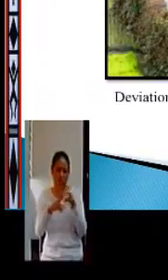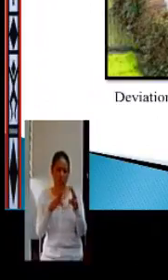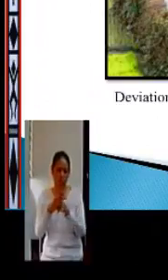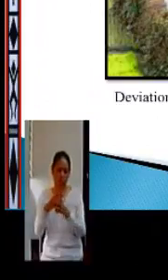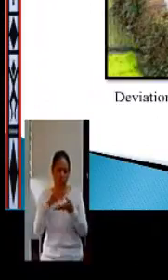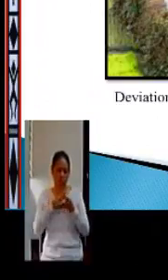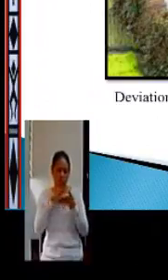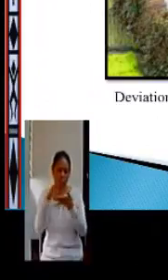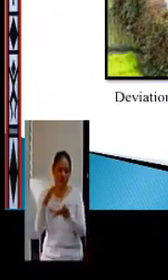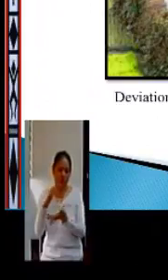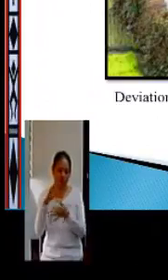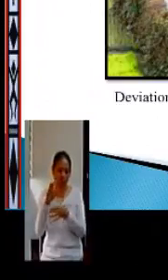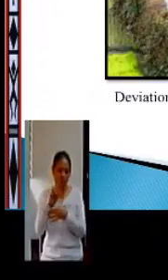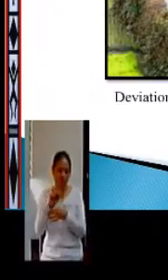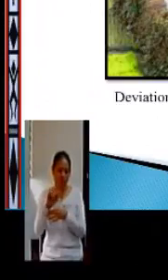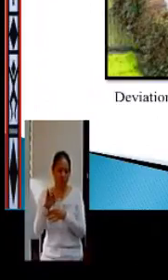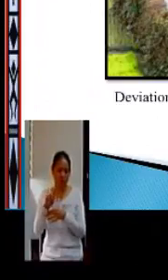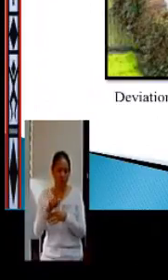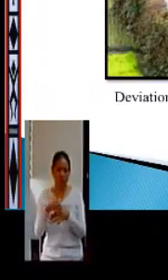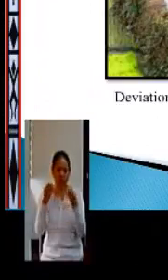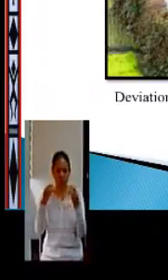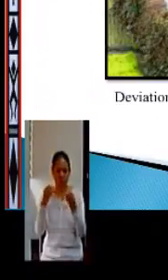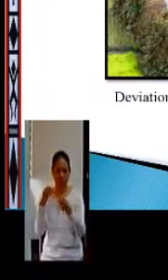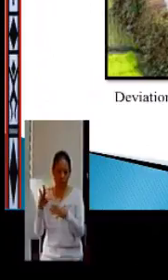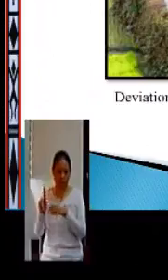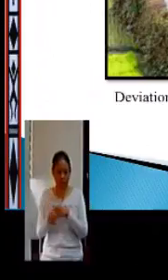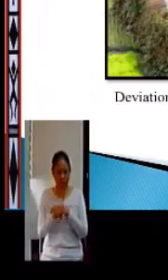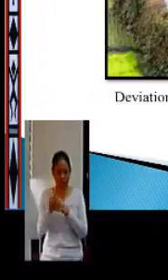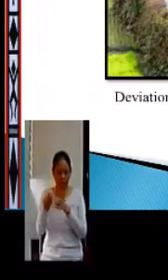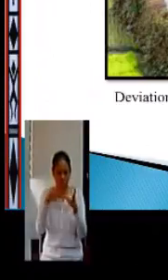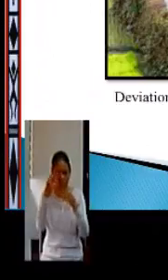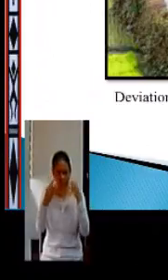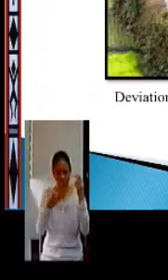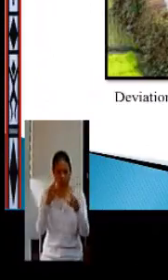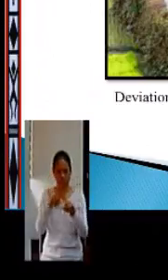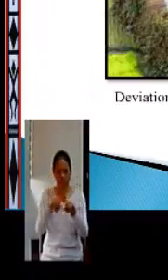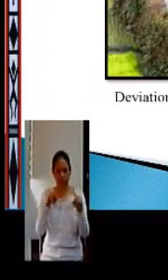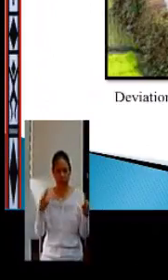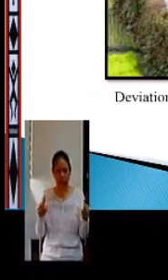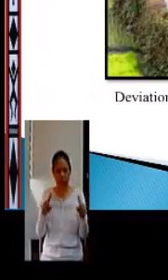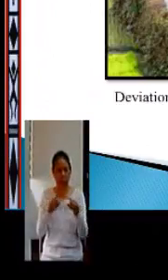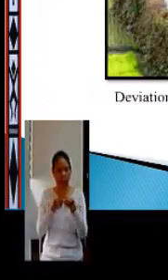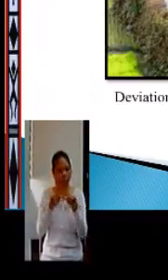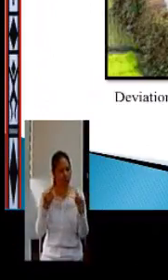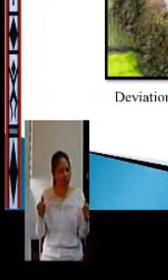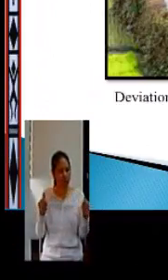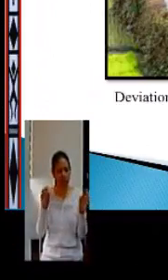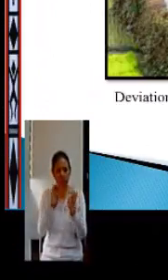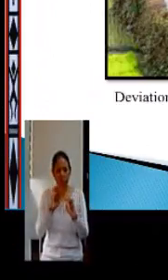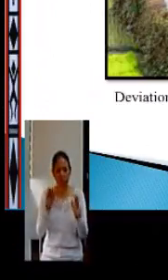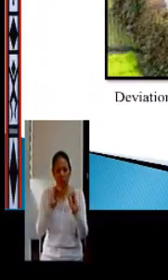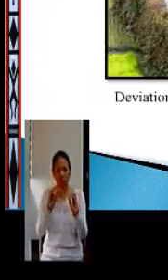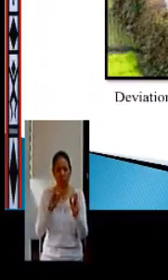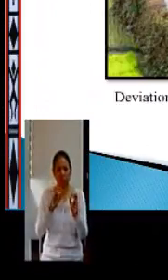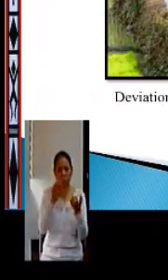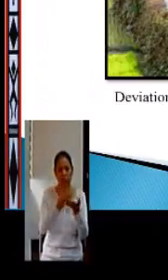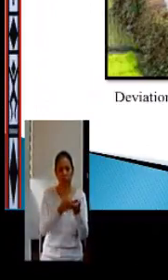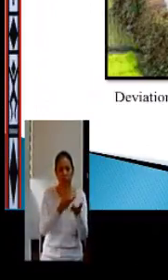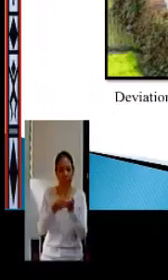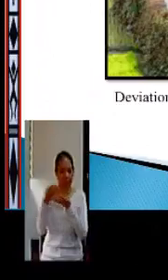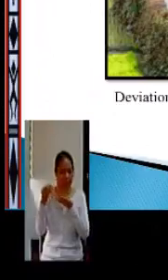almost visited every year by many tourists, unfortunately, not a penny is going to our farmers who maintains